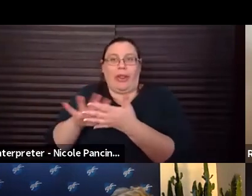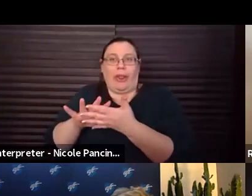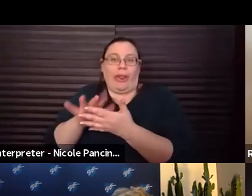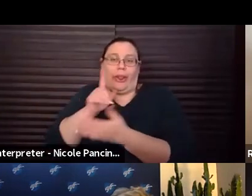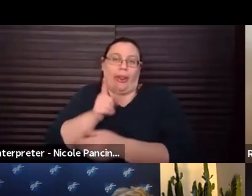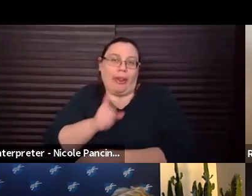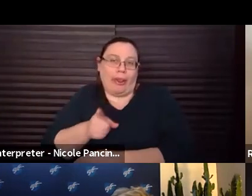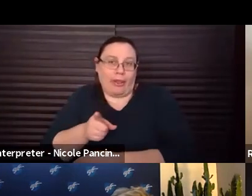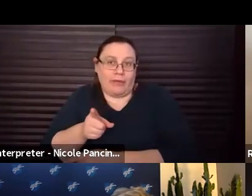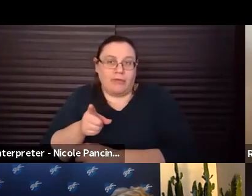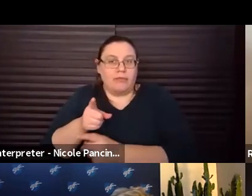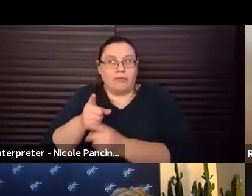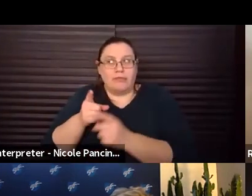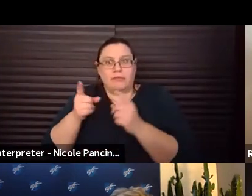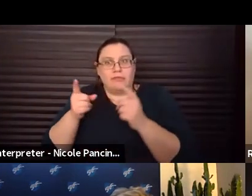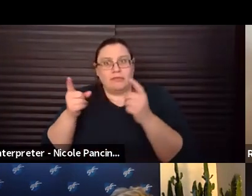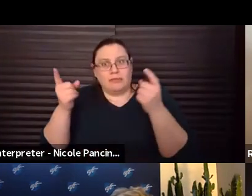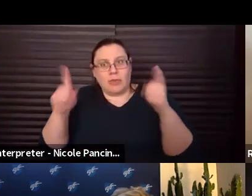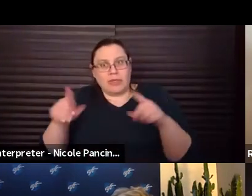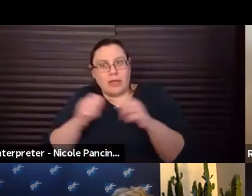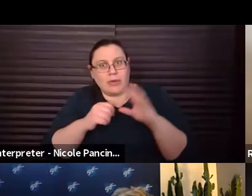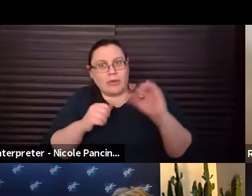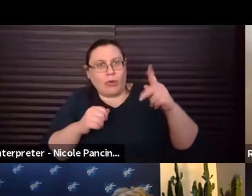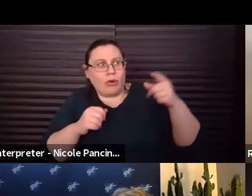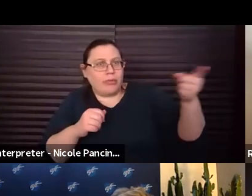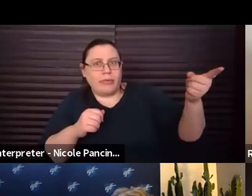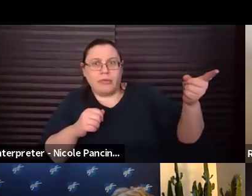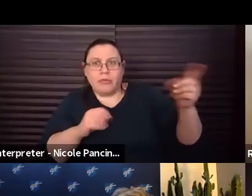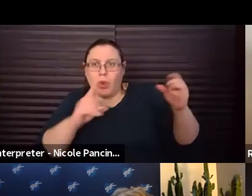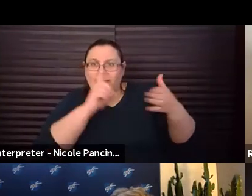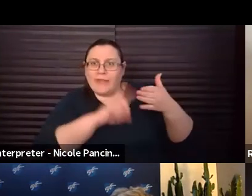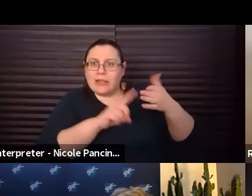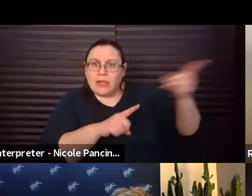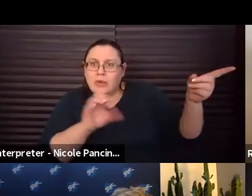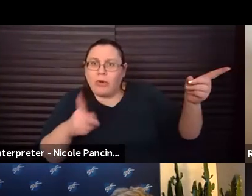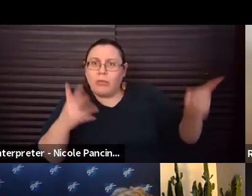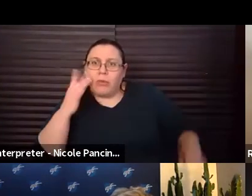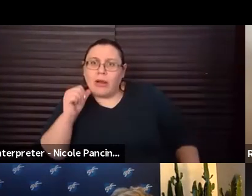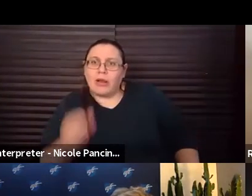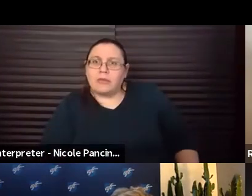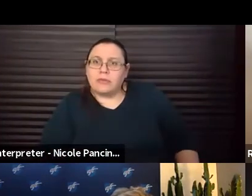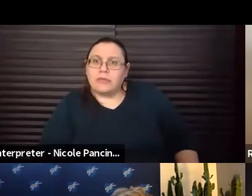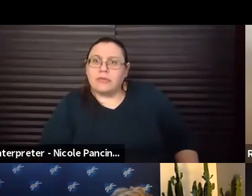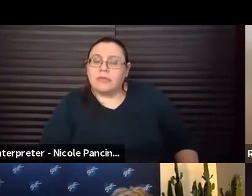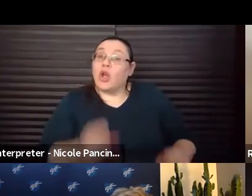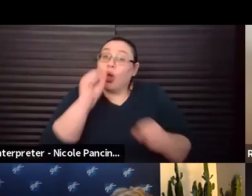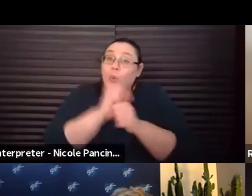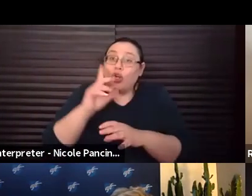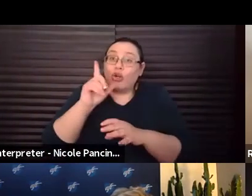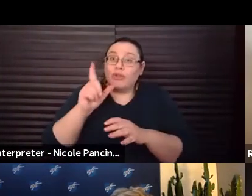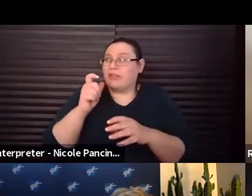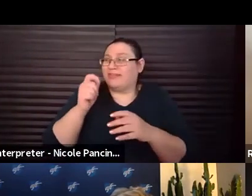What's happening with the corporations? Why aren't they being investigated? simply put, workers who must go on to